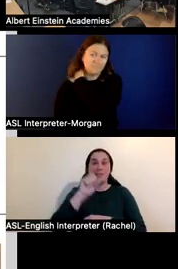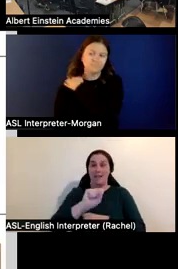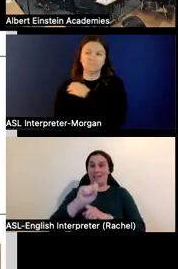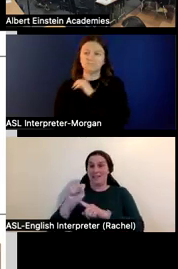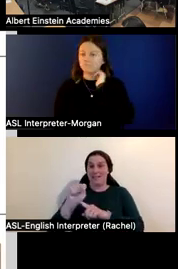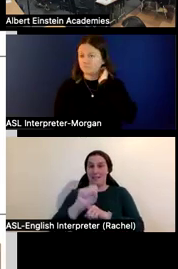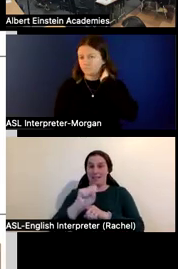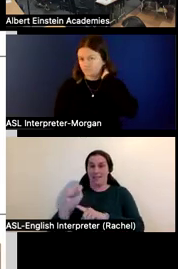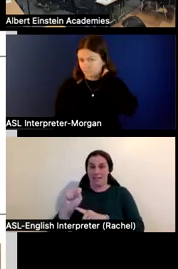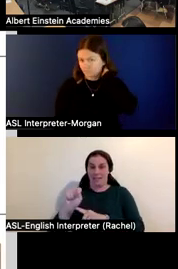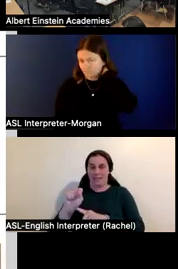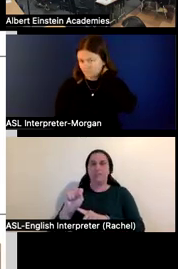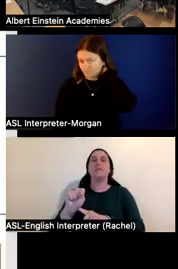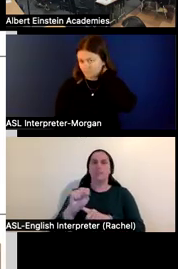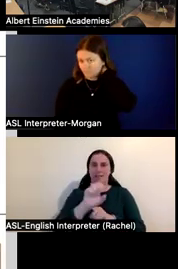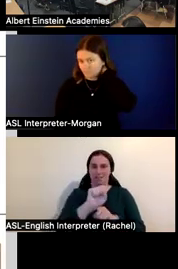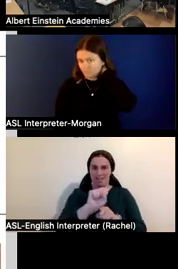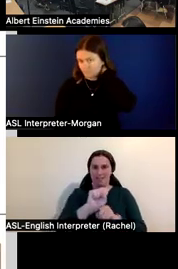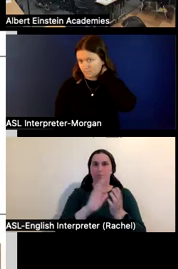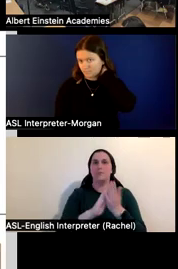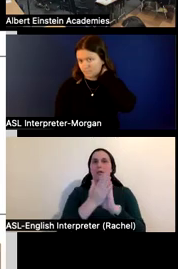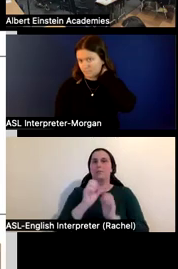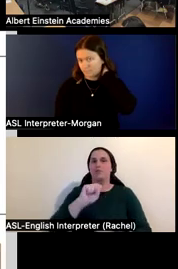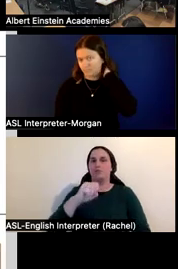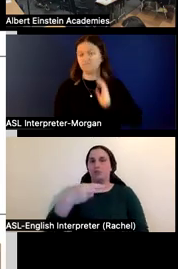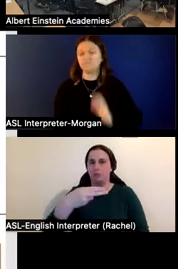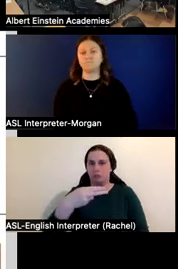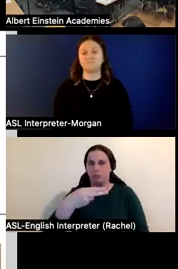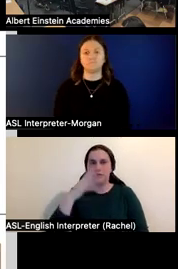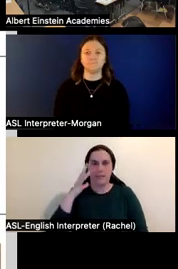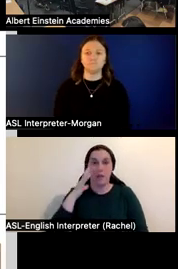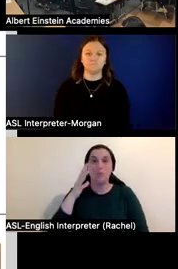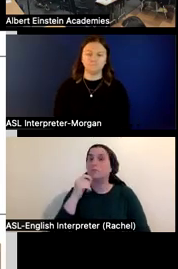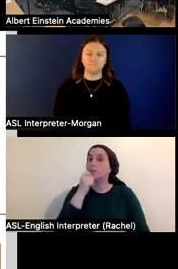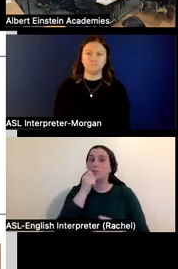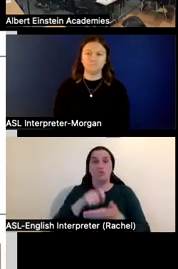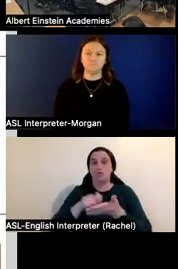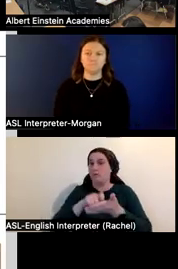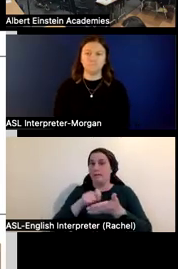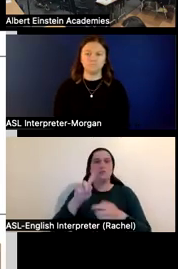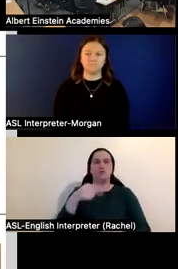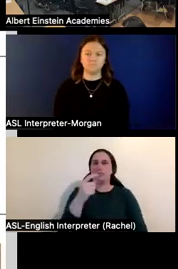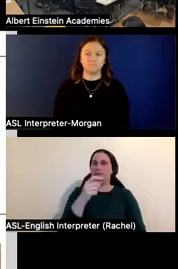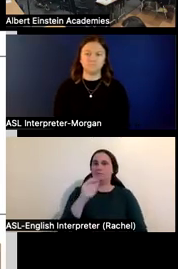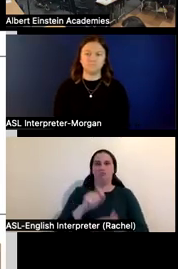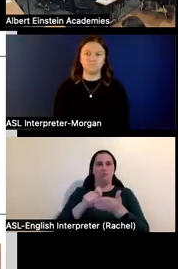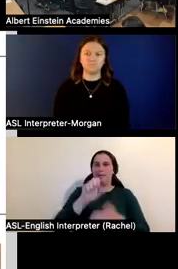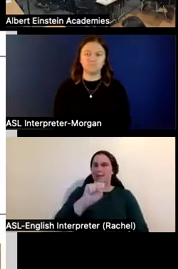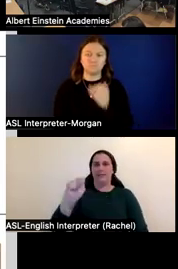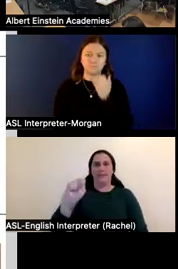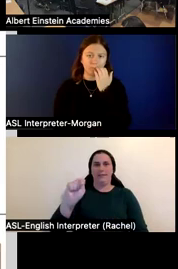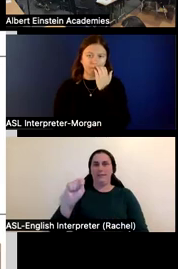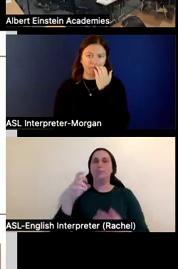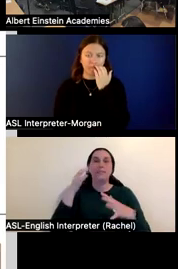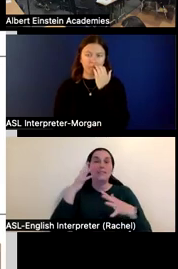the SEH sound, then you don't write SEH. So that's advanced. So like. Sort of like softening the S